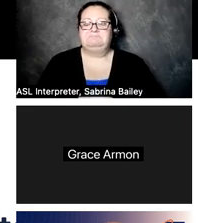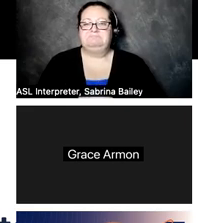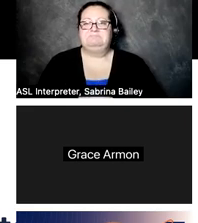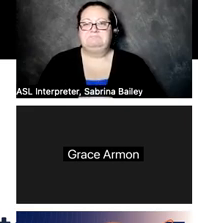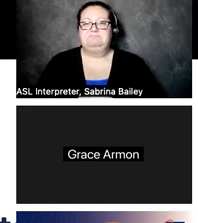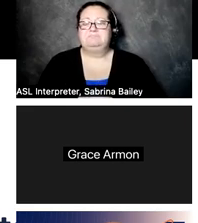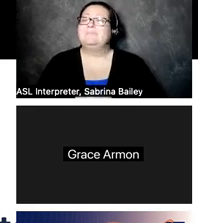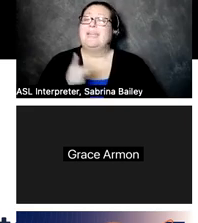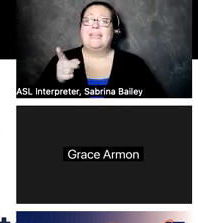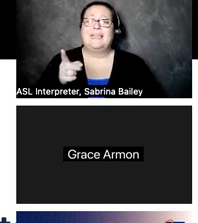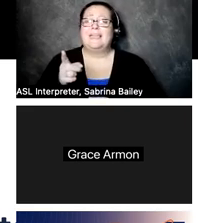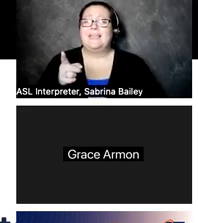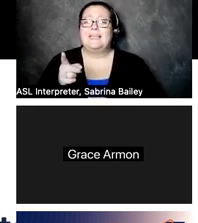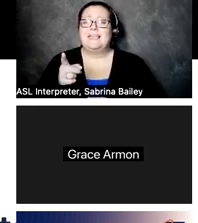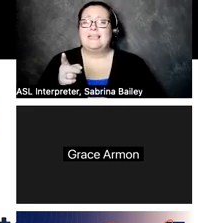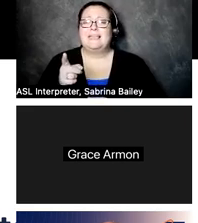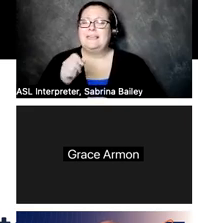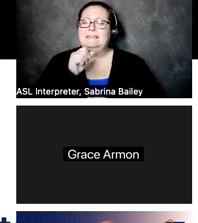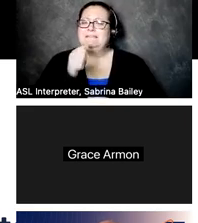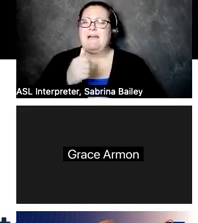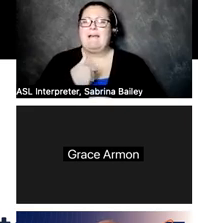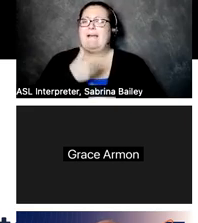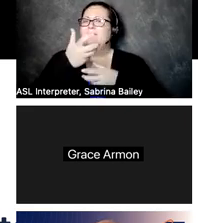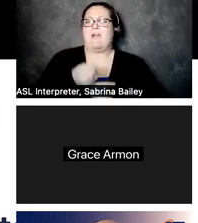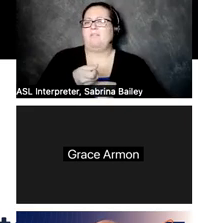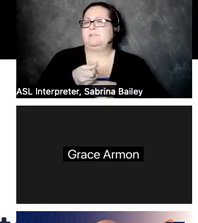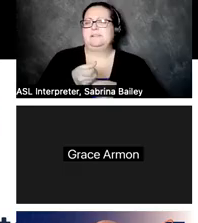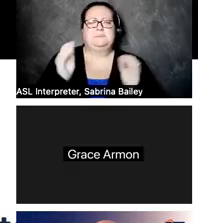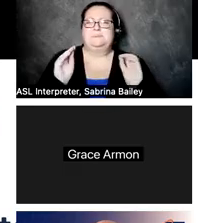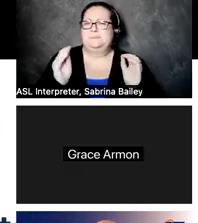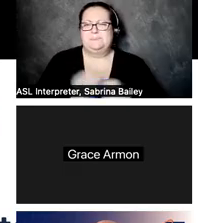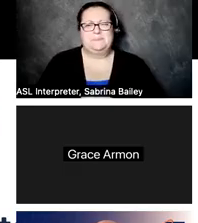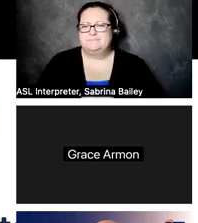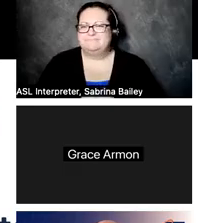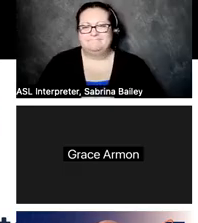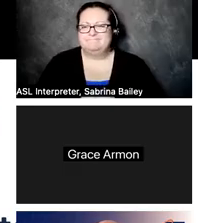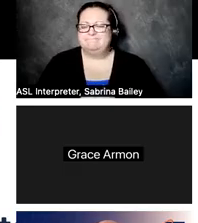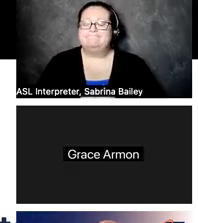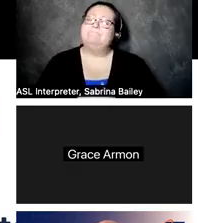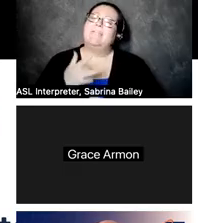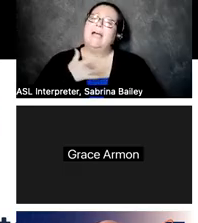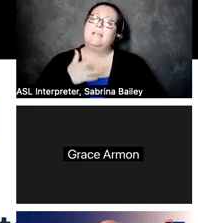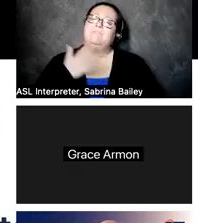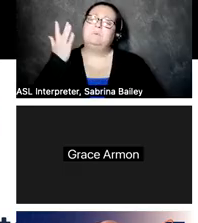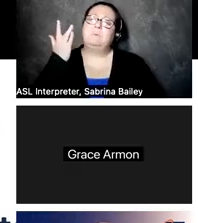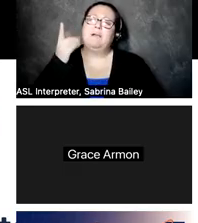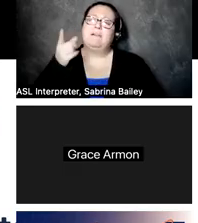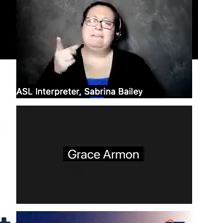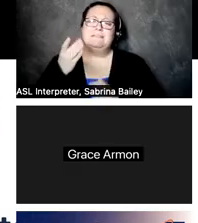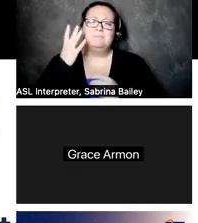Yeah, he didn't have a lot of confidence at all. And I think it's because, he's been through a